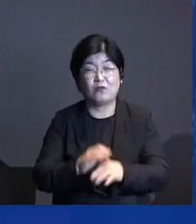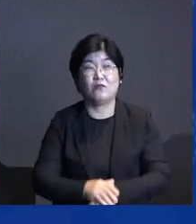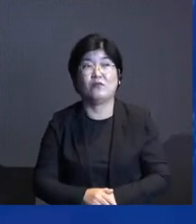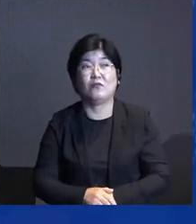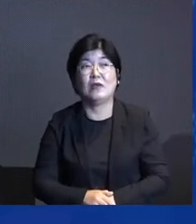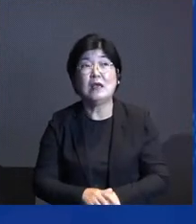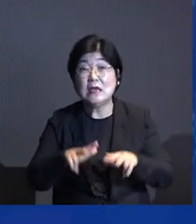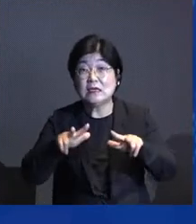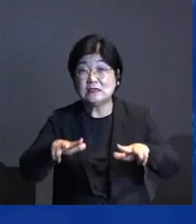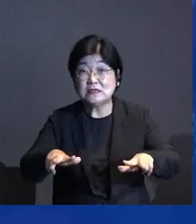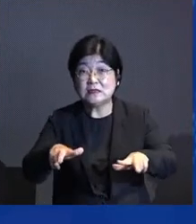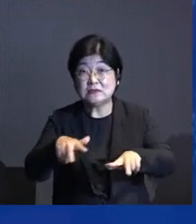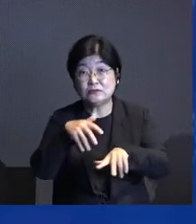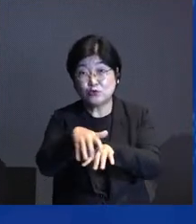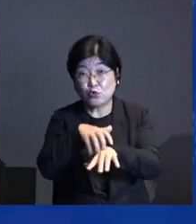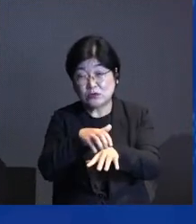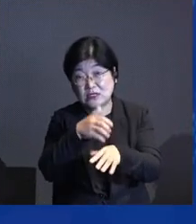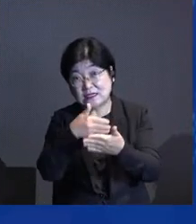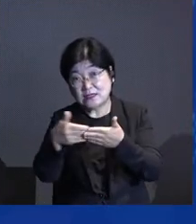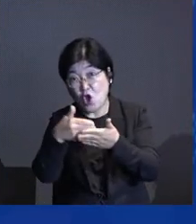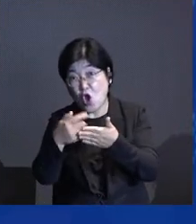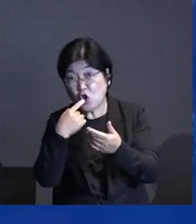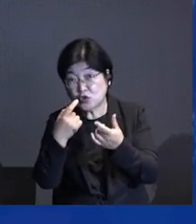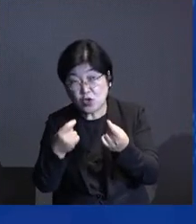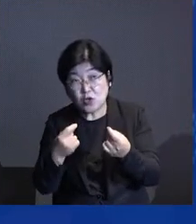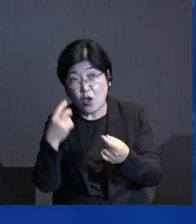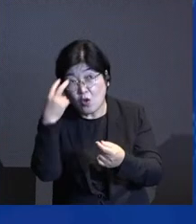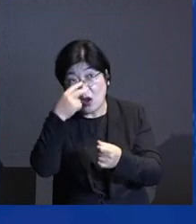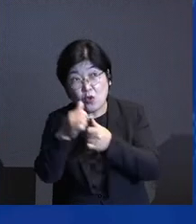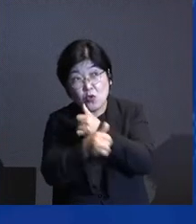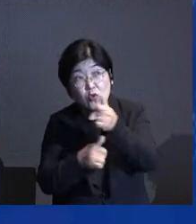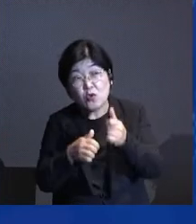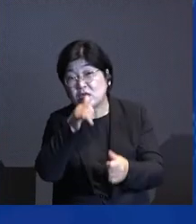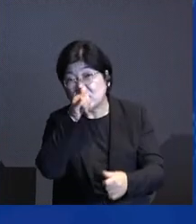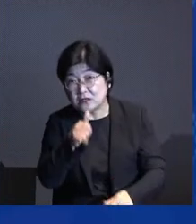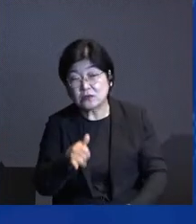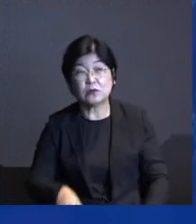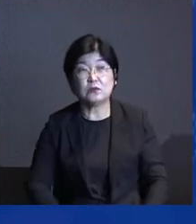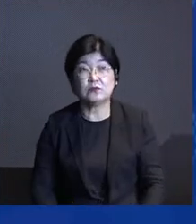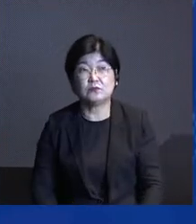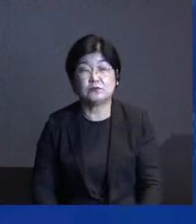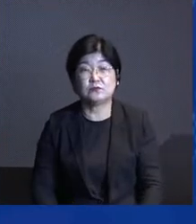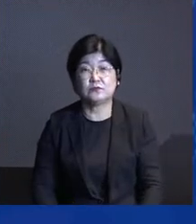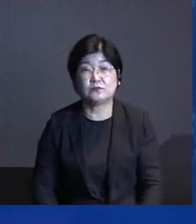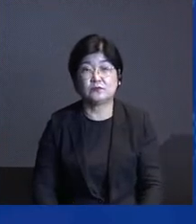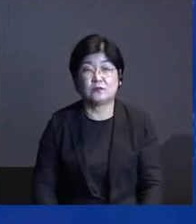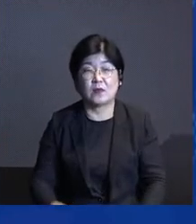club management board who will represent the club members